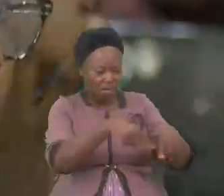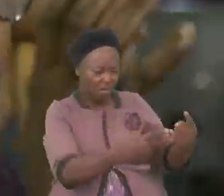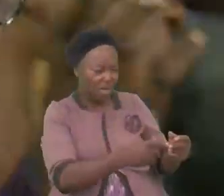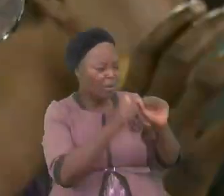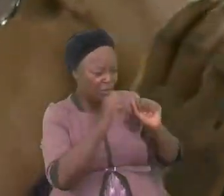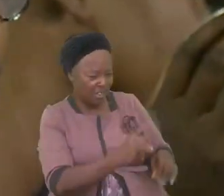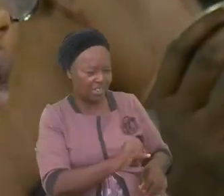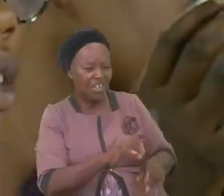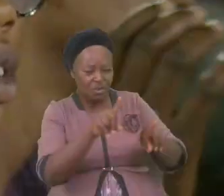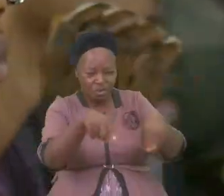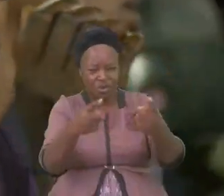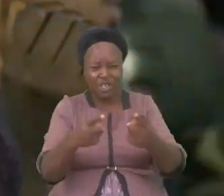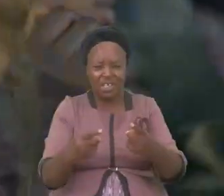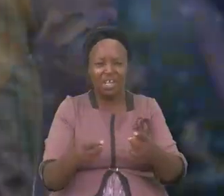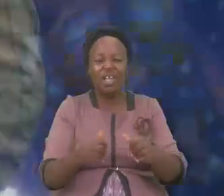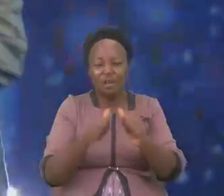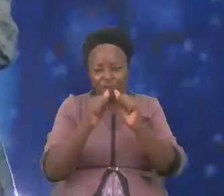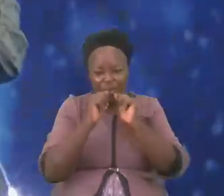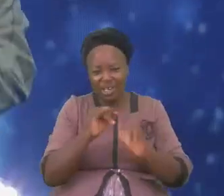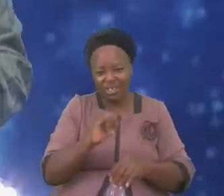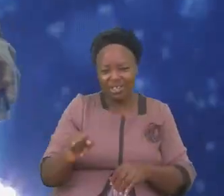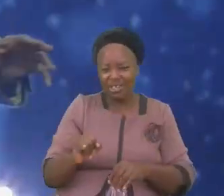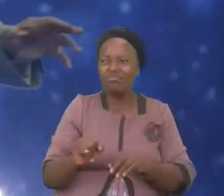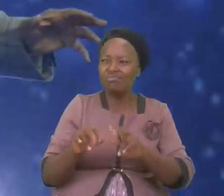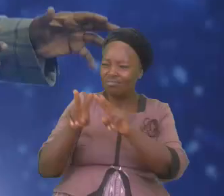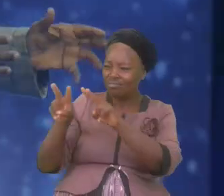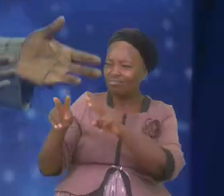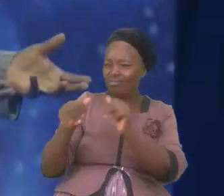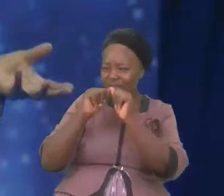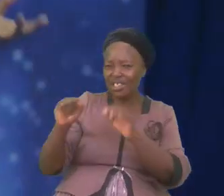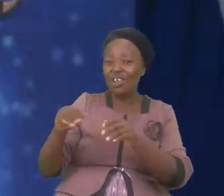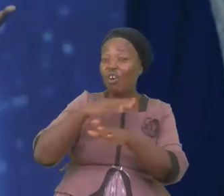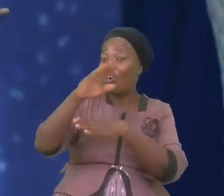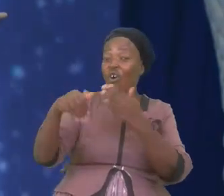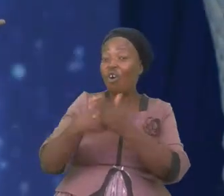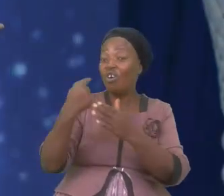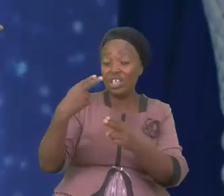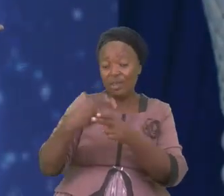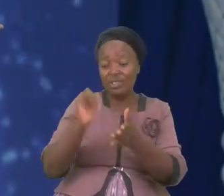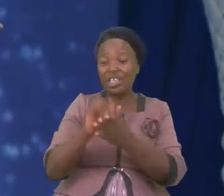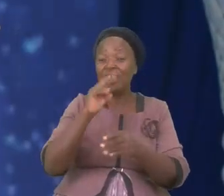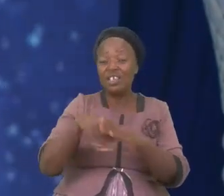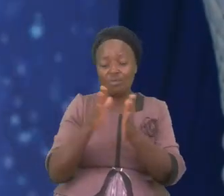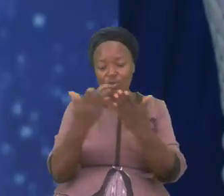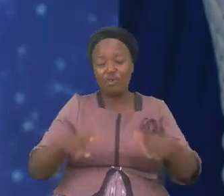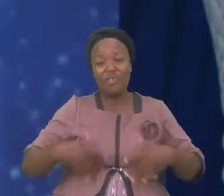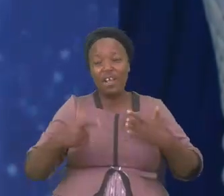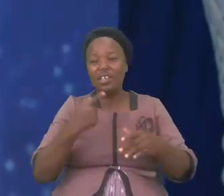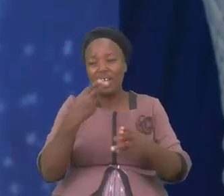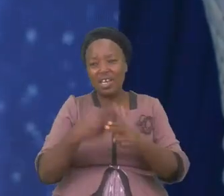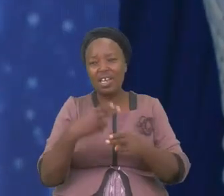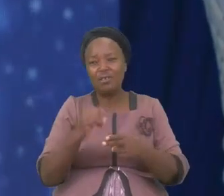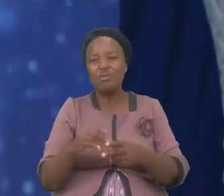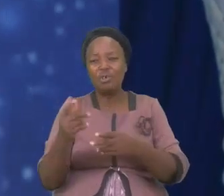blessing. All the names that are in the book of life, your name will come out of the book of death, premature death. Your name